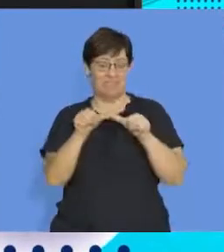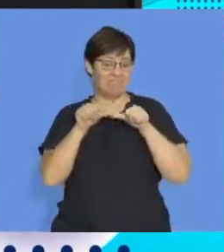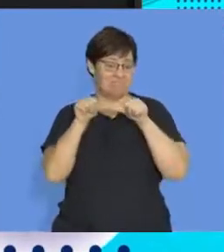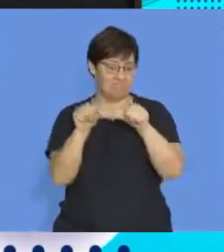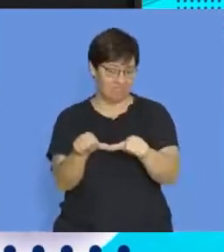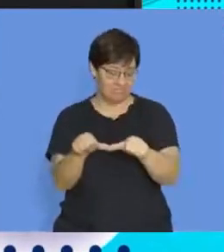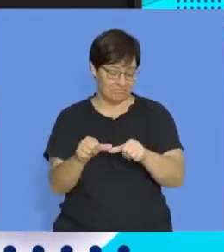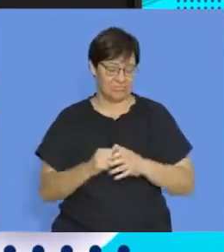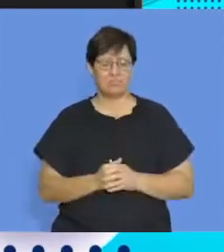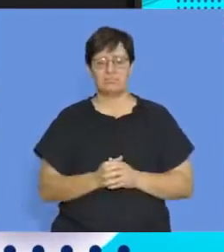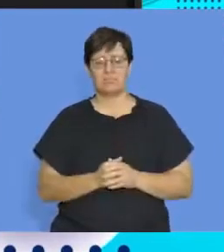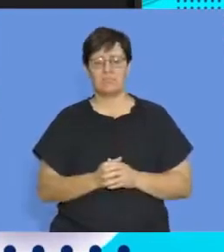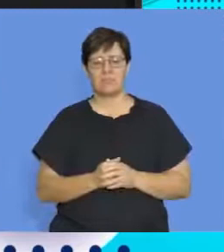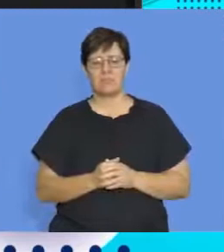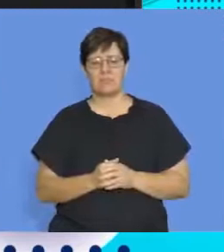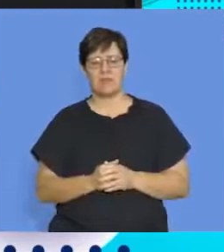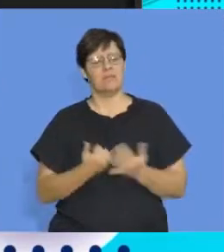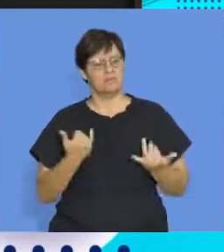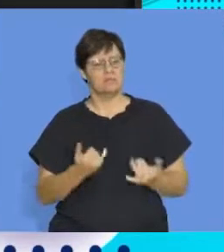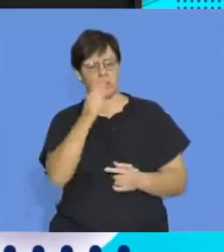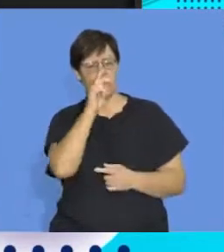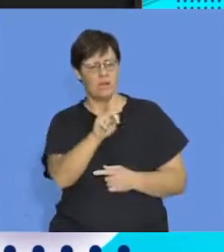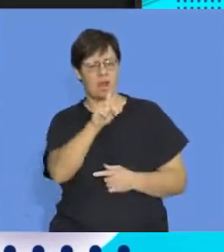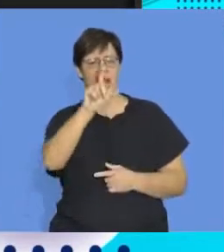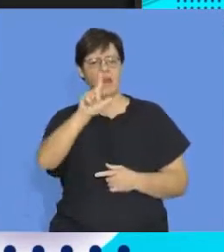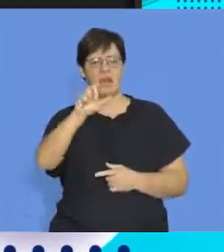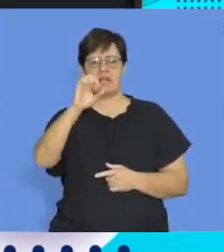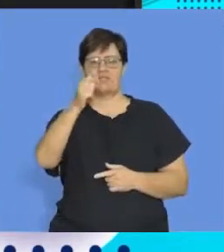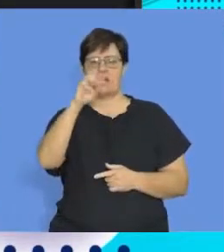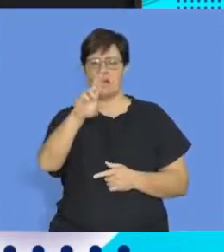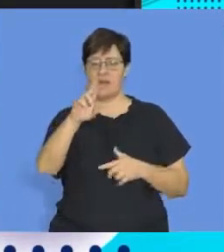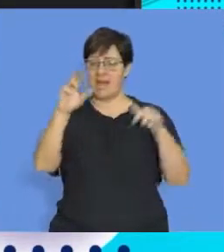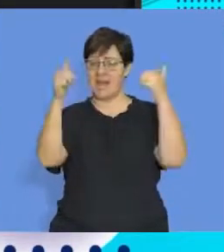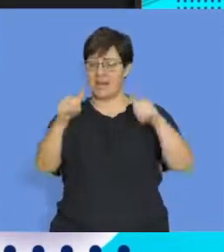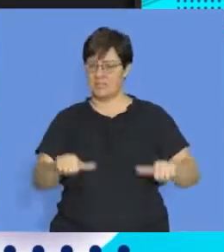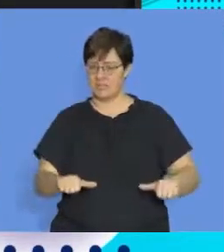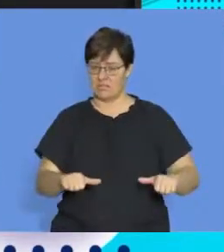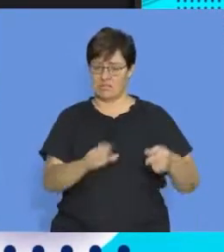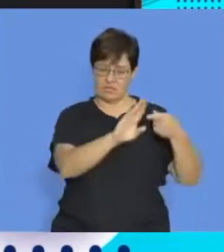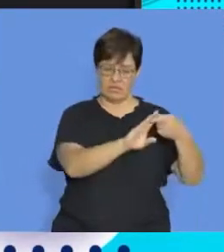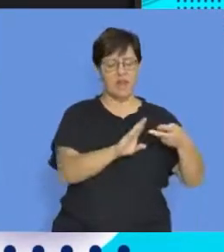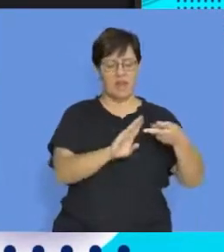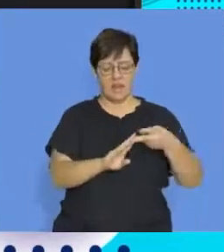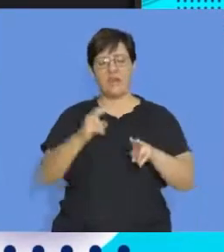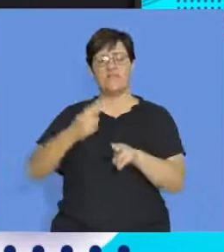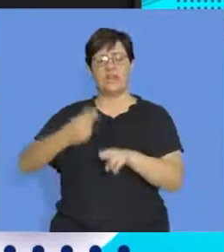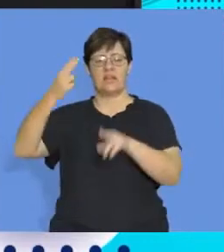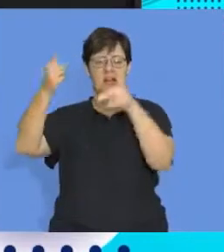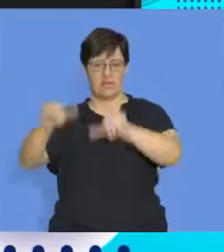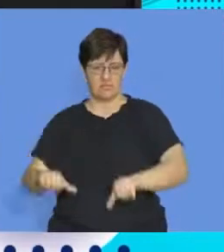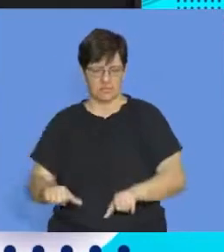but this time we're going to be looking at ledger accounts as well as final accounts, which